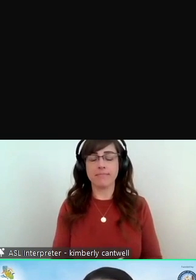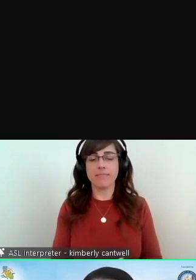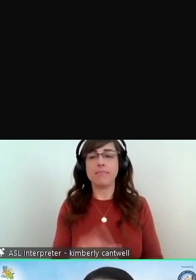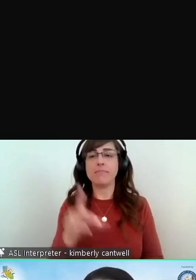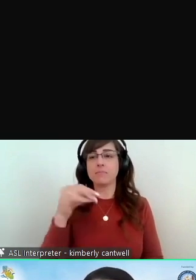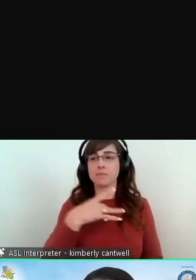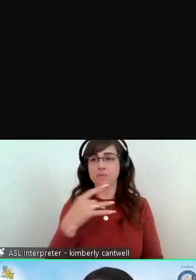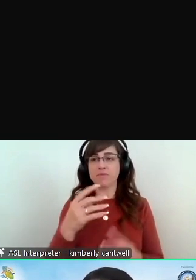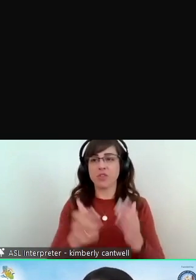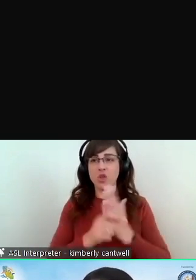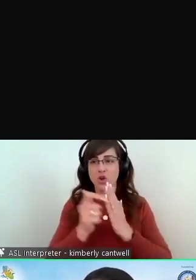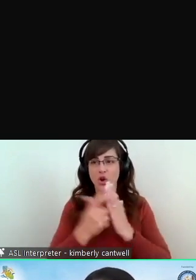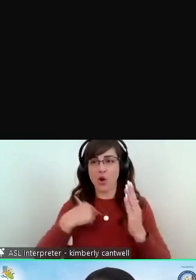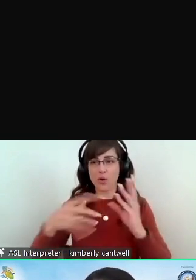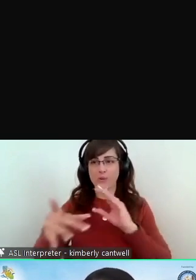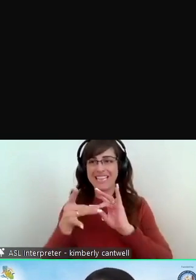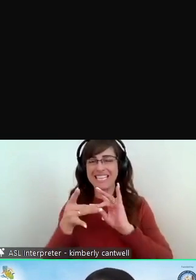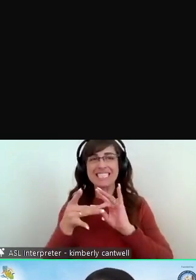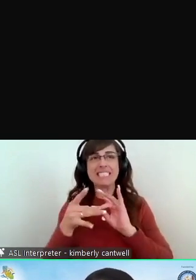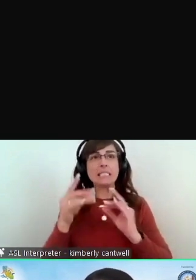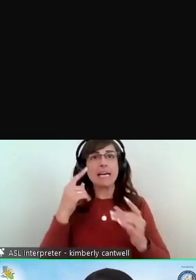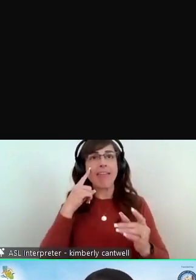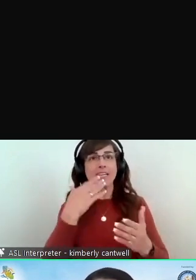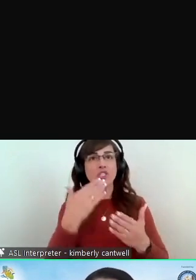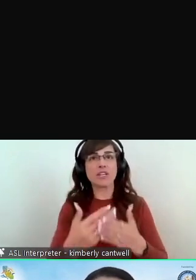I do like that article we linked, though. I think it's good.